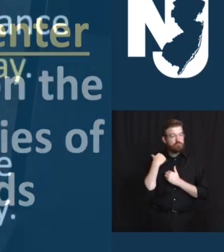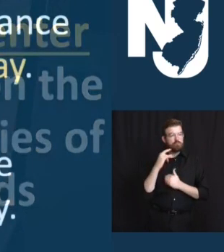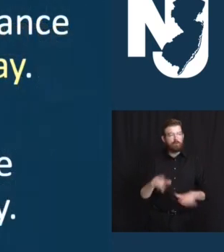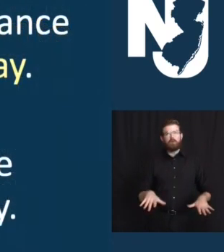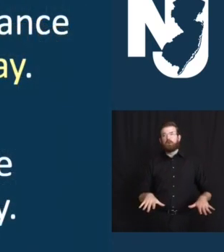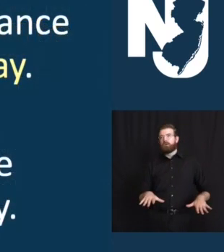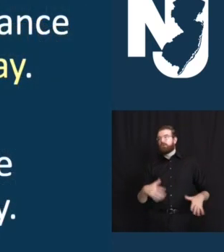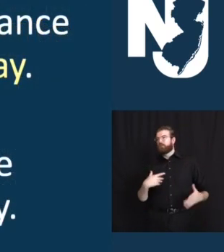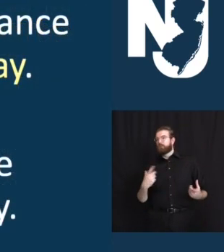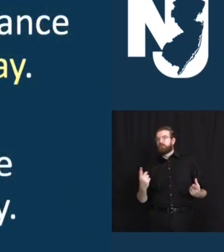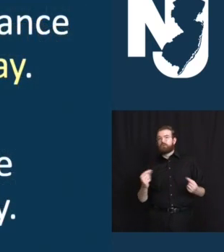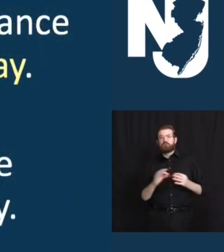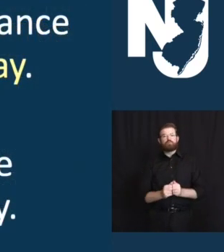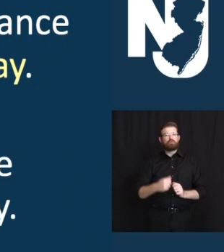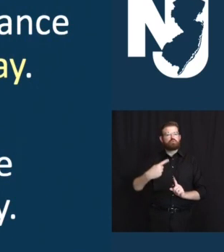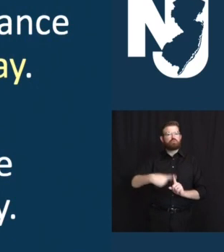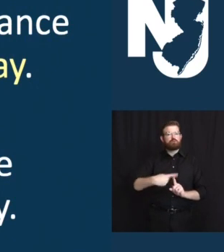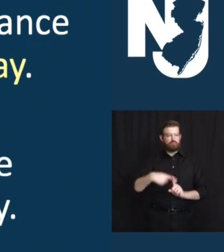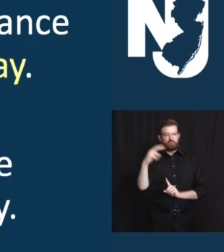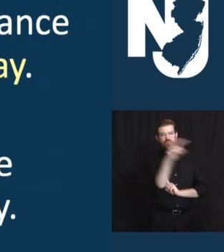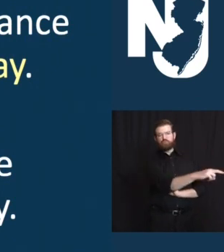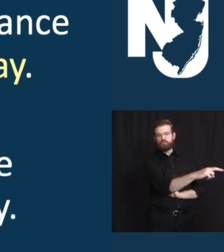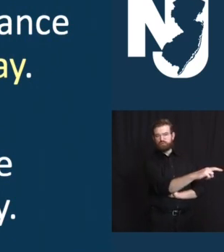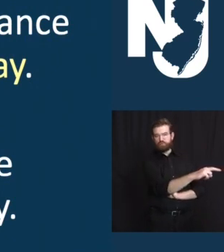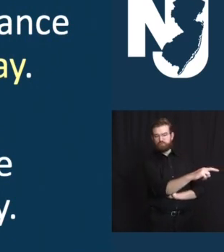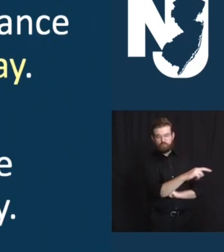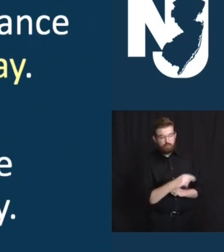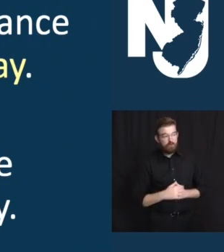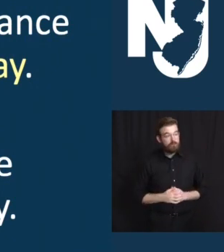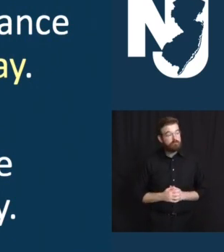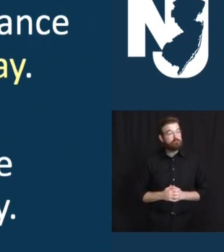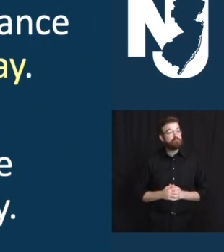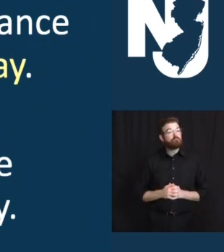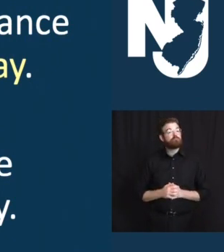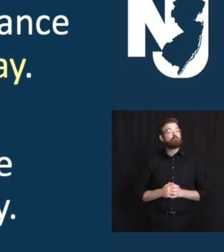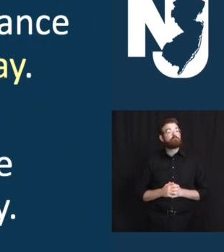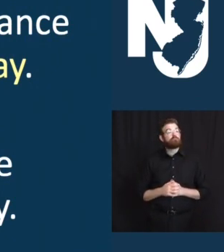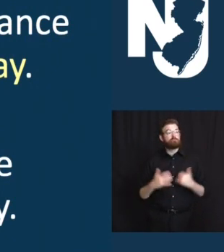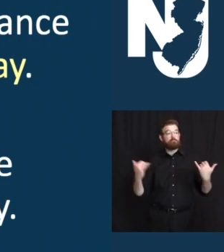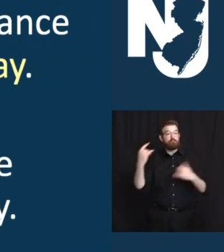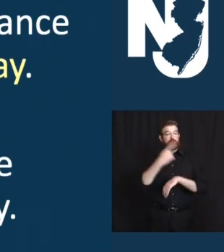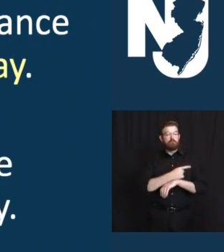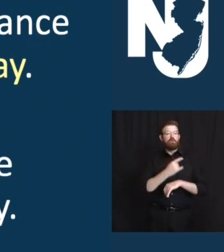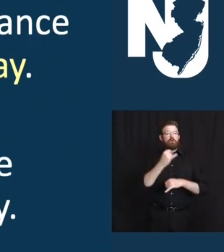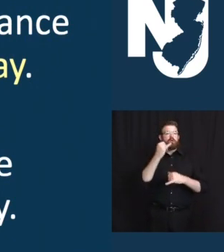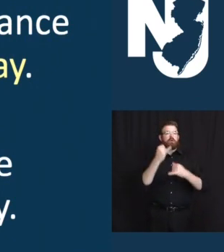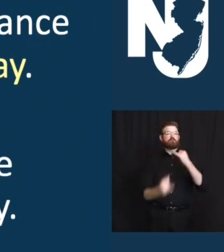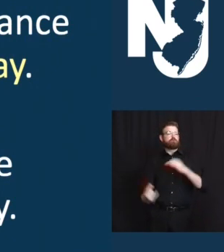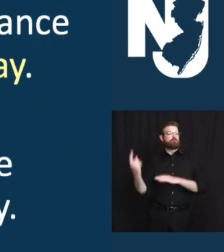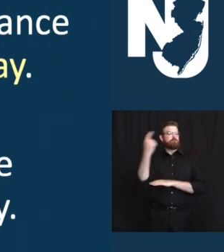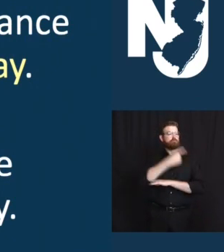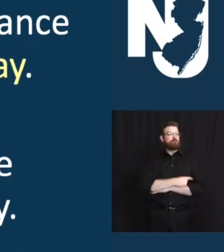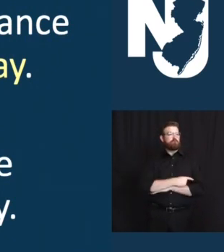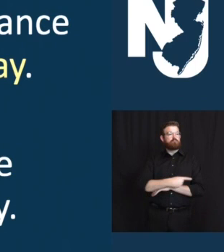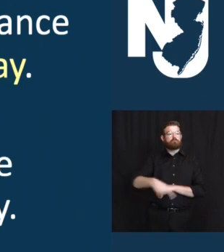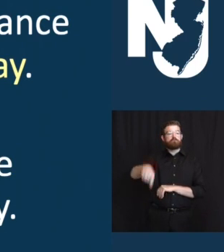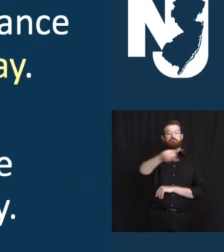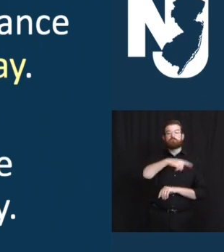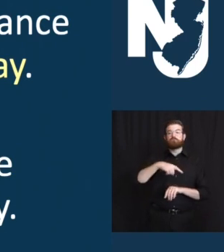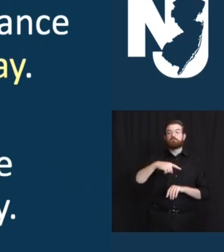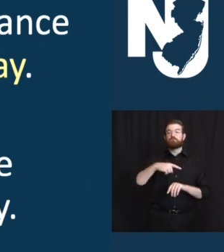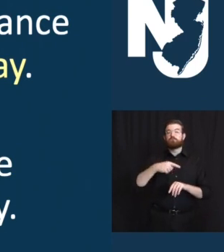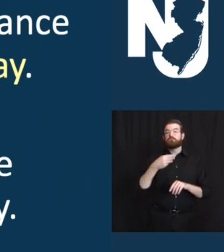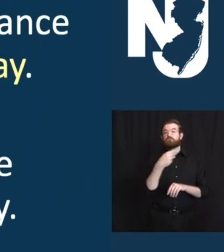Additionally, today is the last day for qualified tenants to apply for the COVID-19 Emergency Rental Assistance